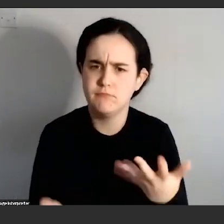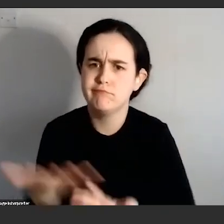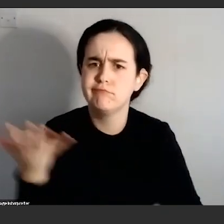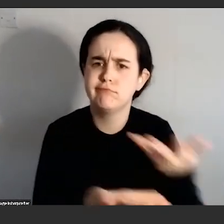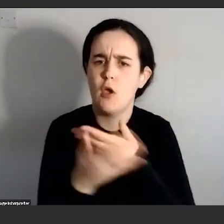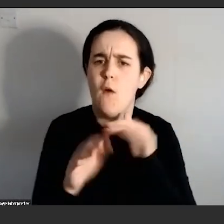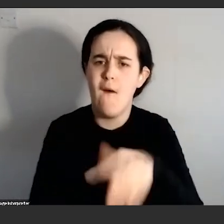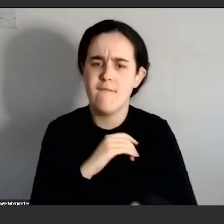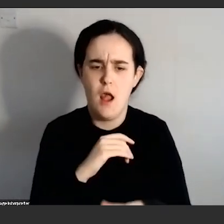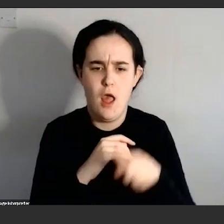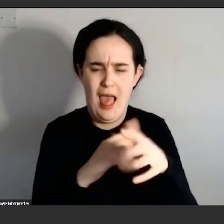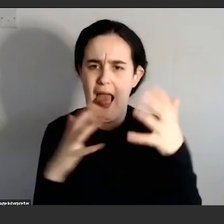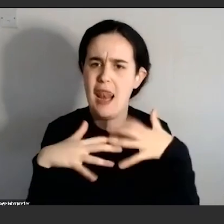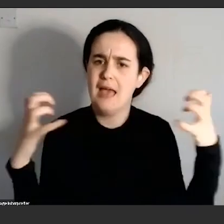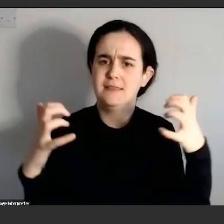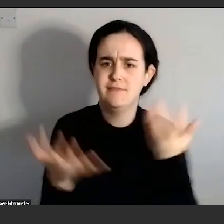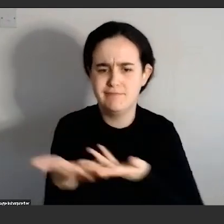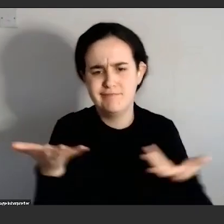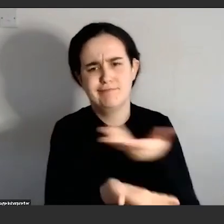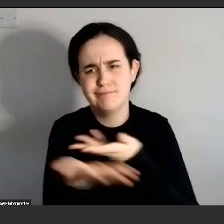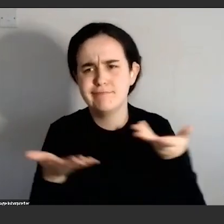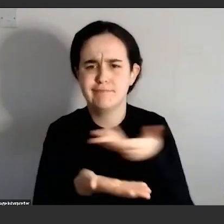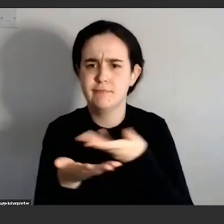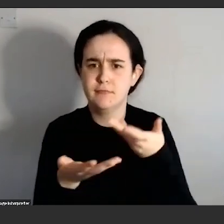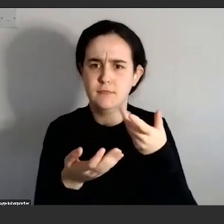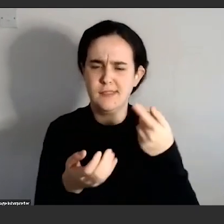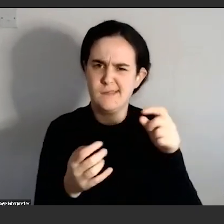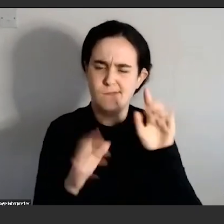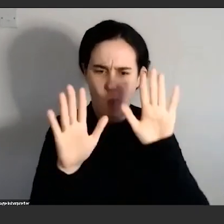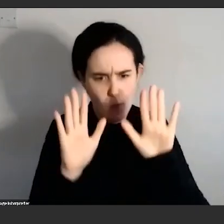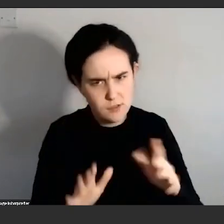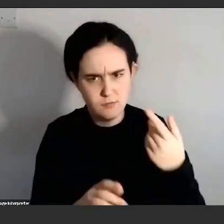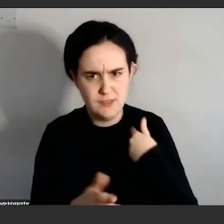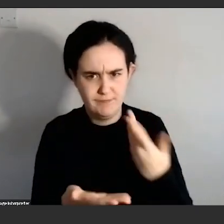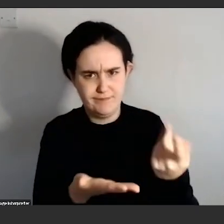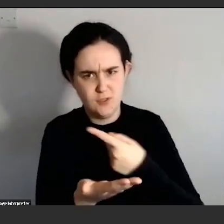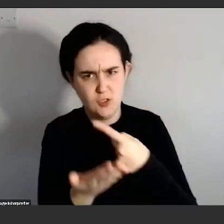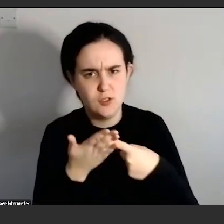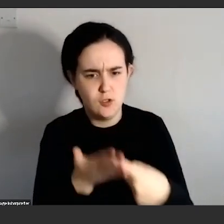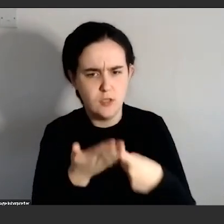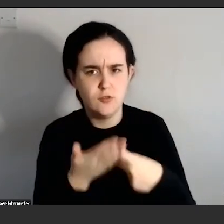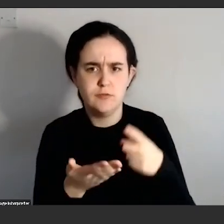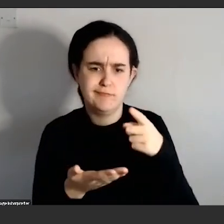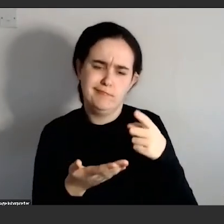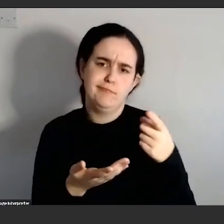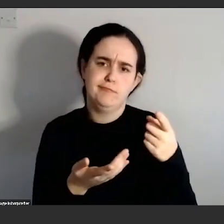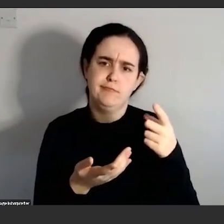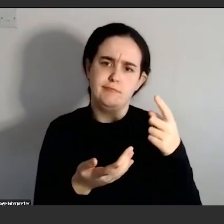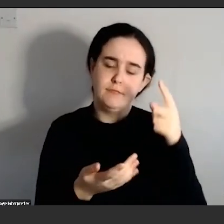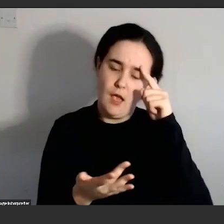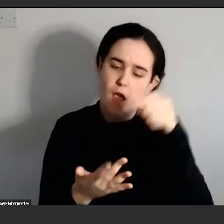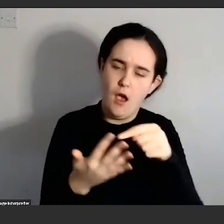be making very important commitments. Commitments are simply tasks that different